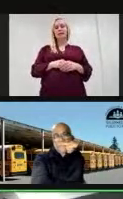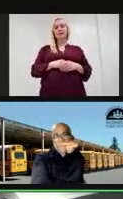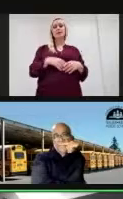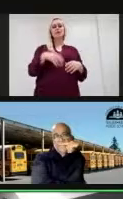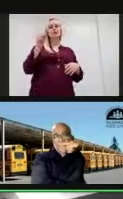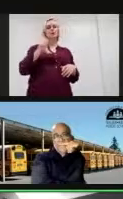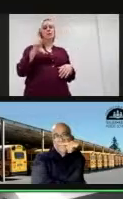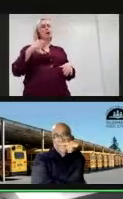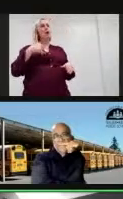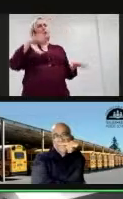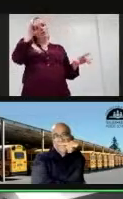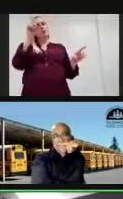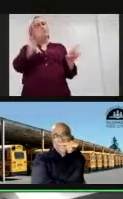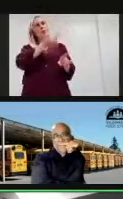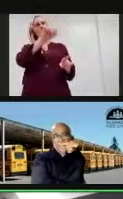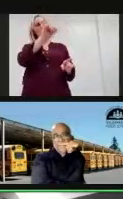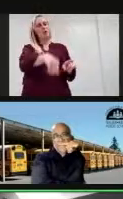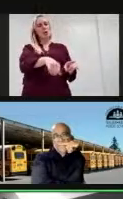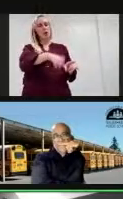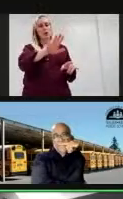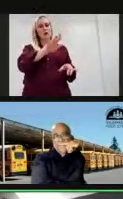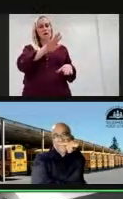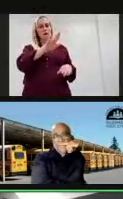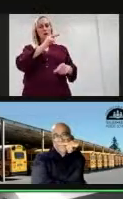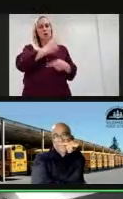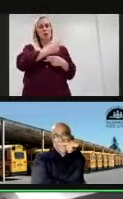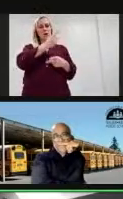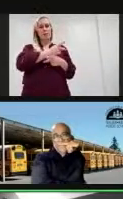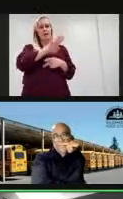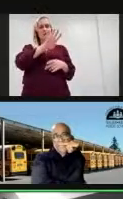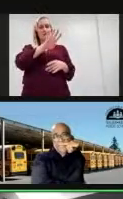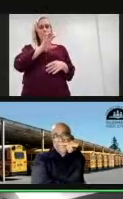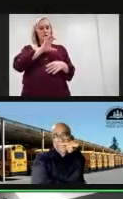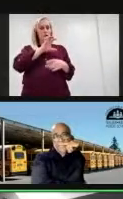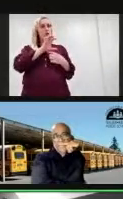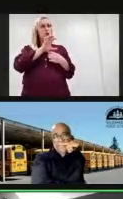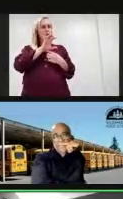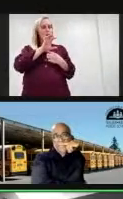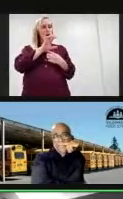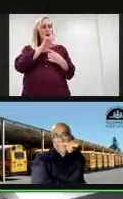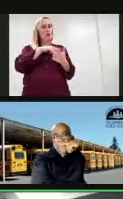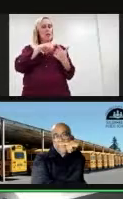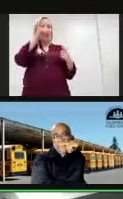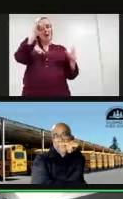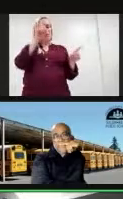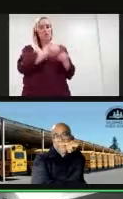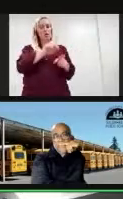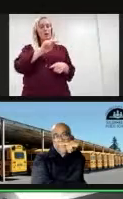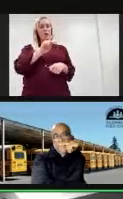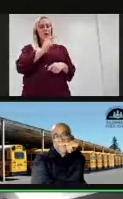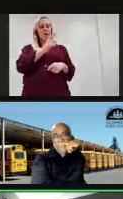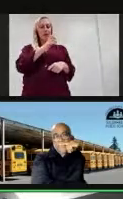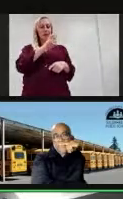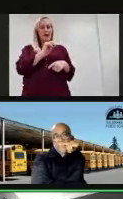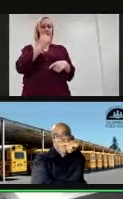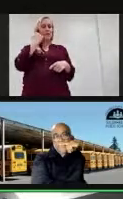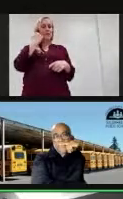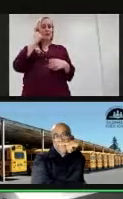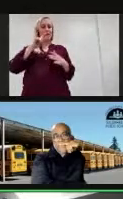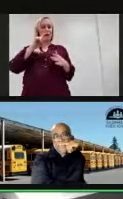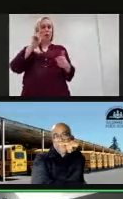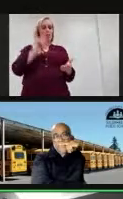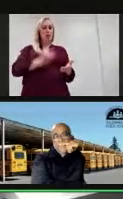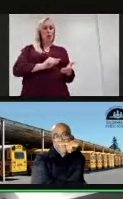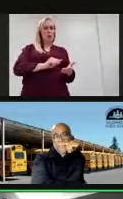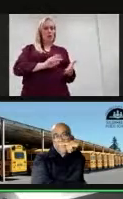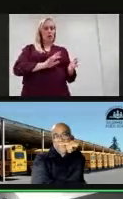Yeah, I would agree with that, even at 400. And then I agree with Kathleen, if we have a lower beginning salary